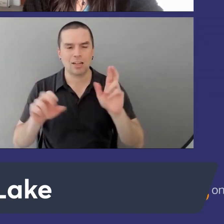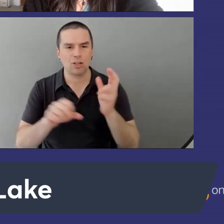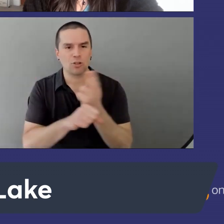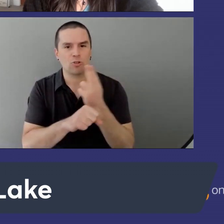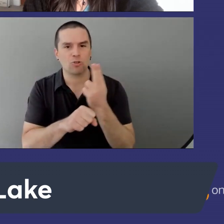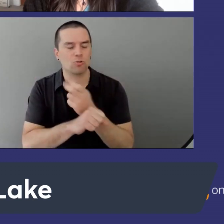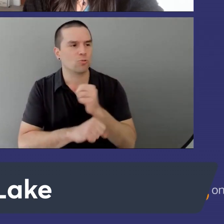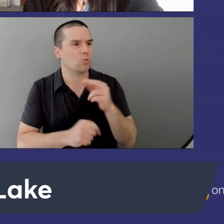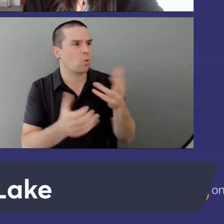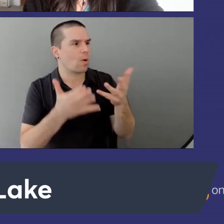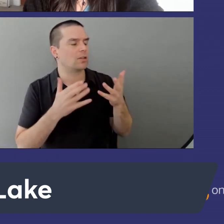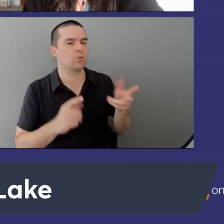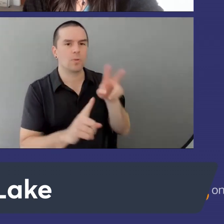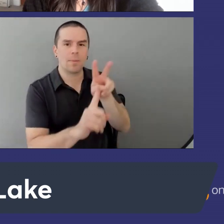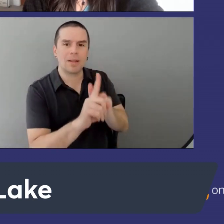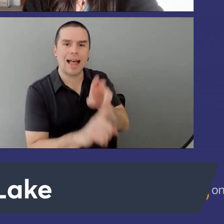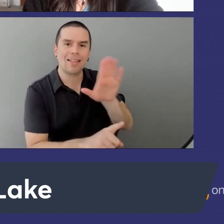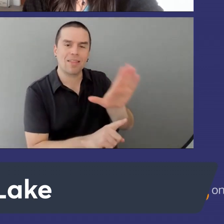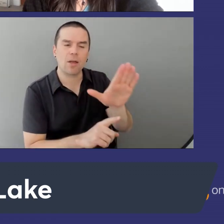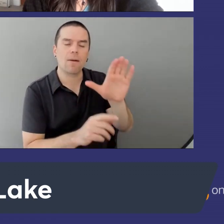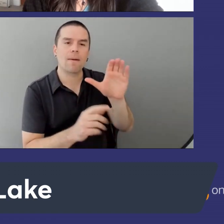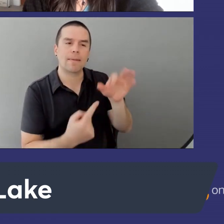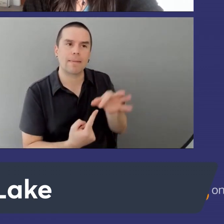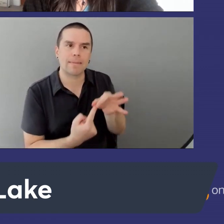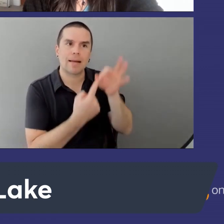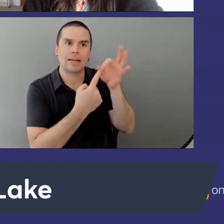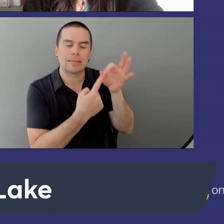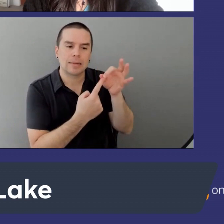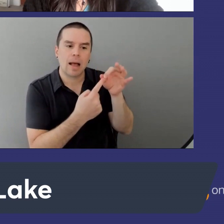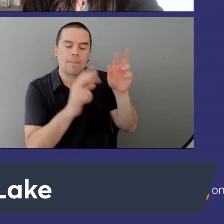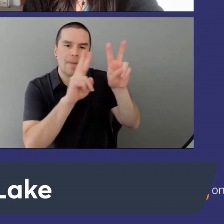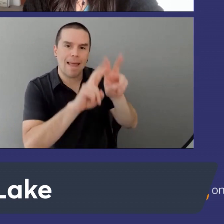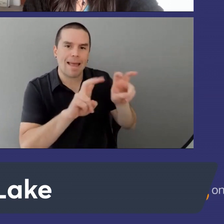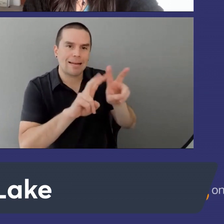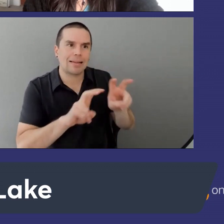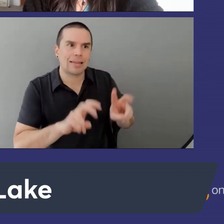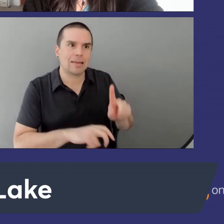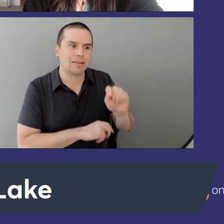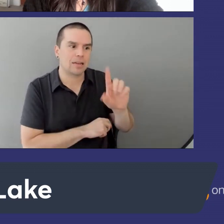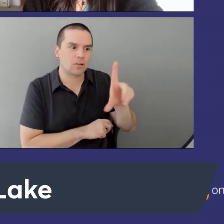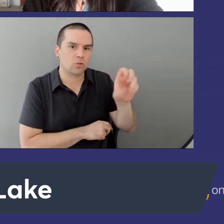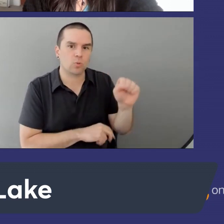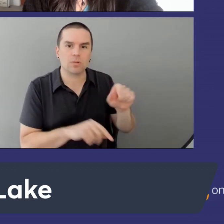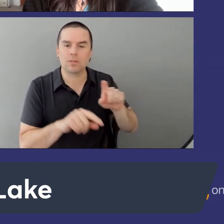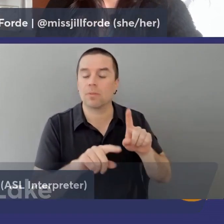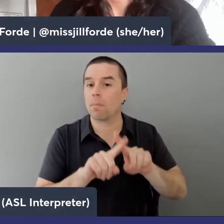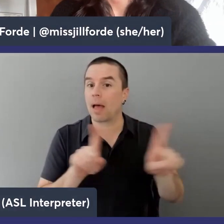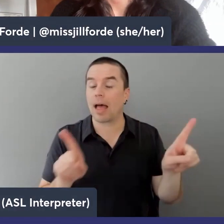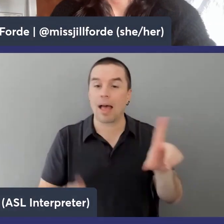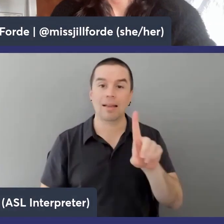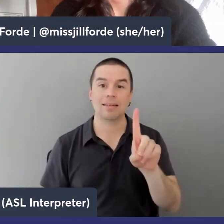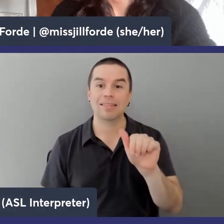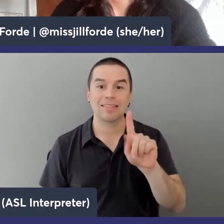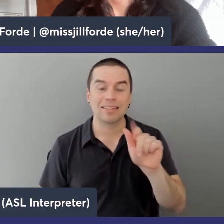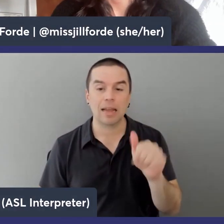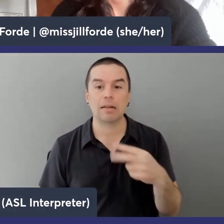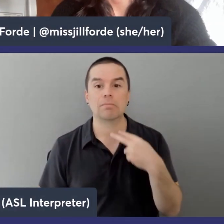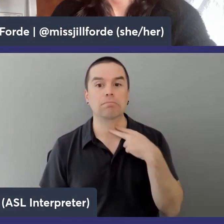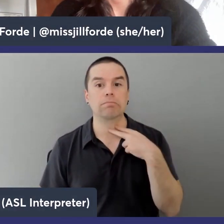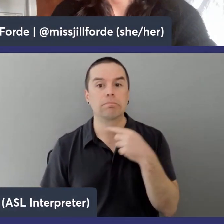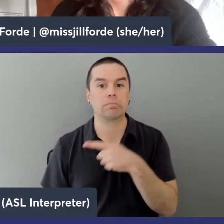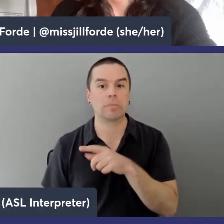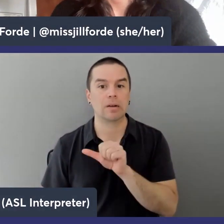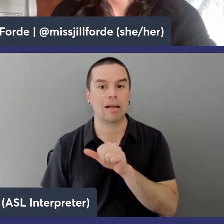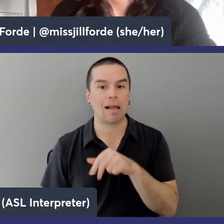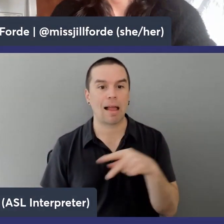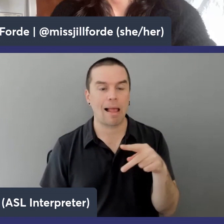their custom analytics using their own analytic tools, but the data is now in this application,